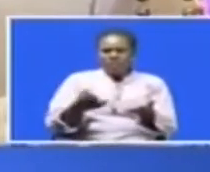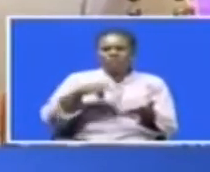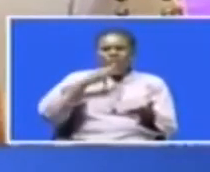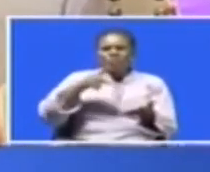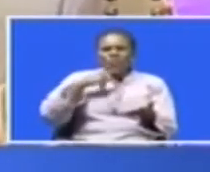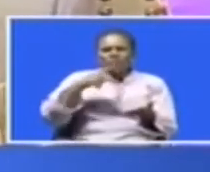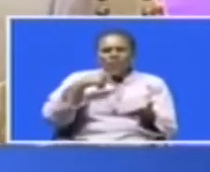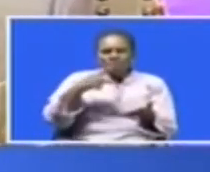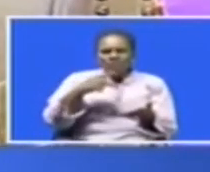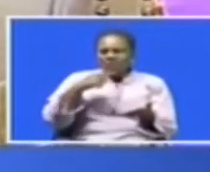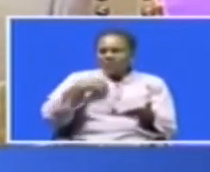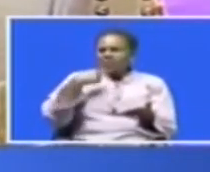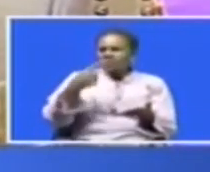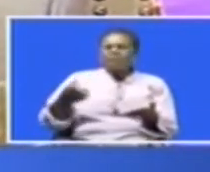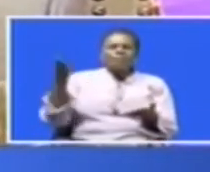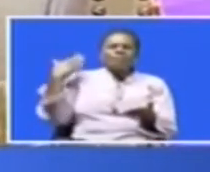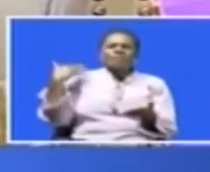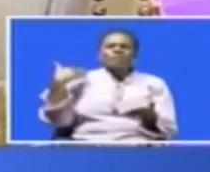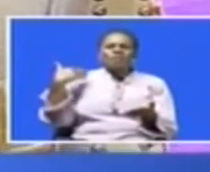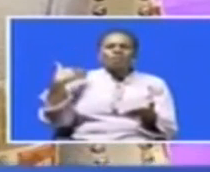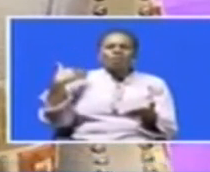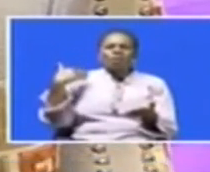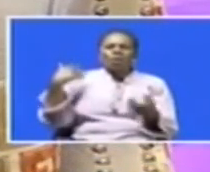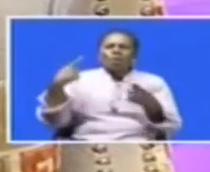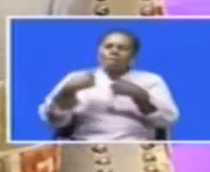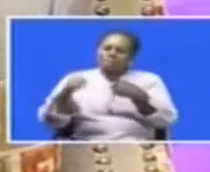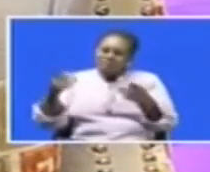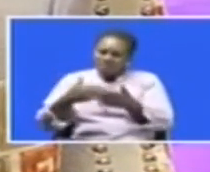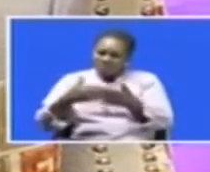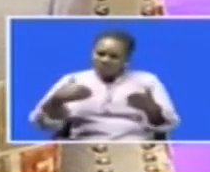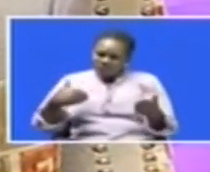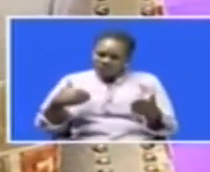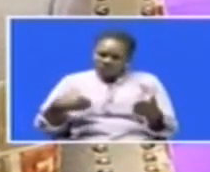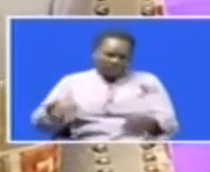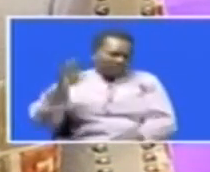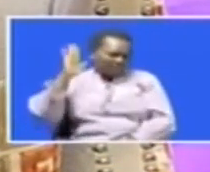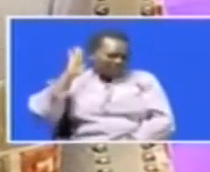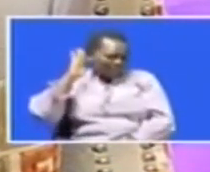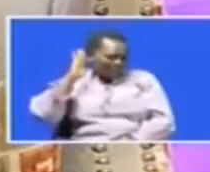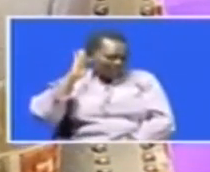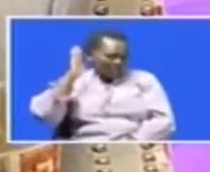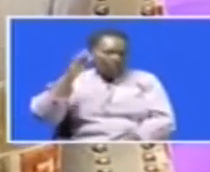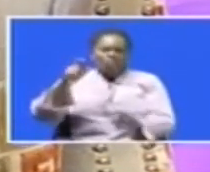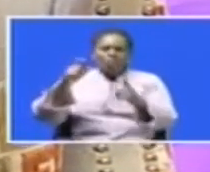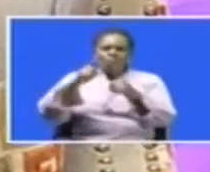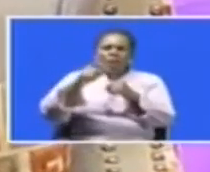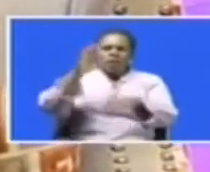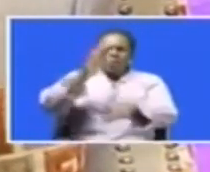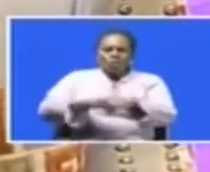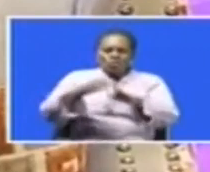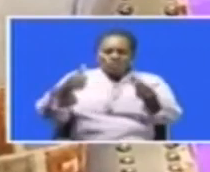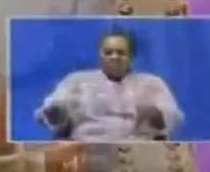pronunciation, as I had mentioned earlier. But before we get to Willis, let's just have a recap of that word on the street.